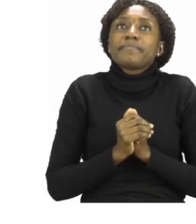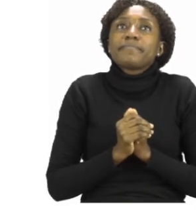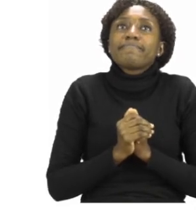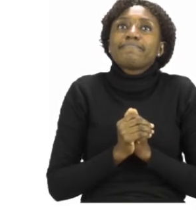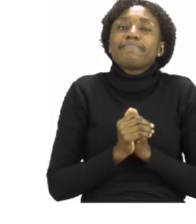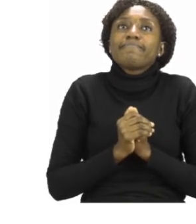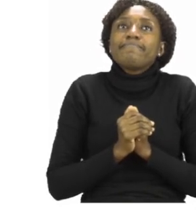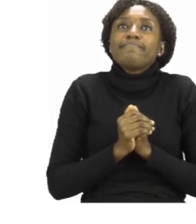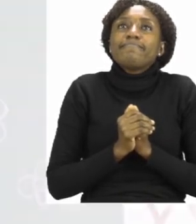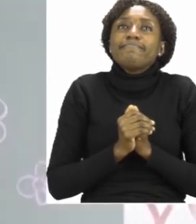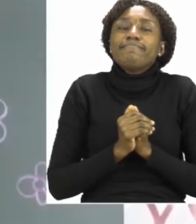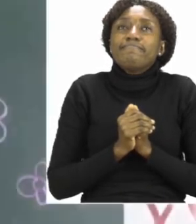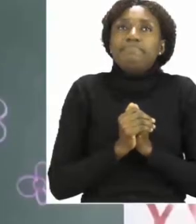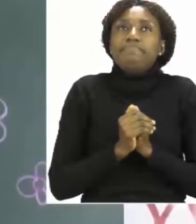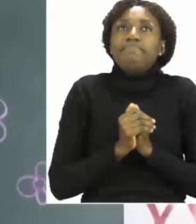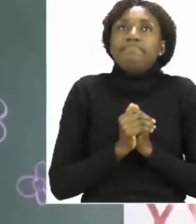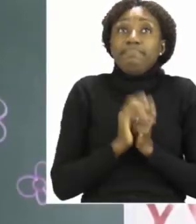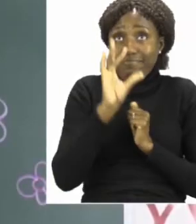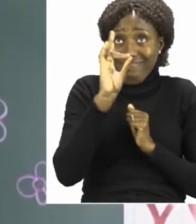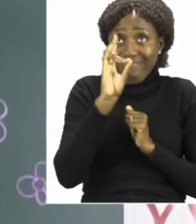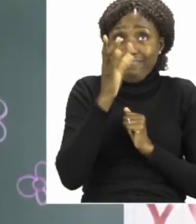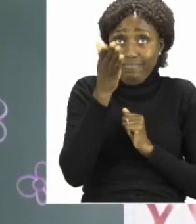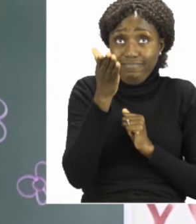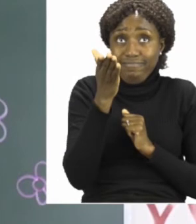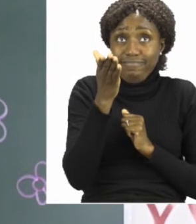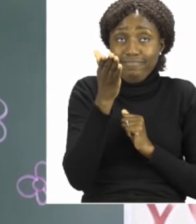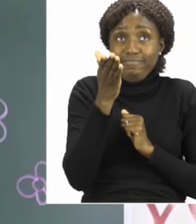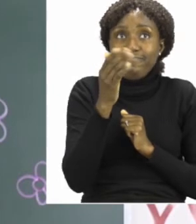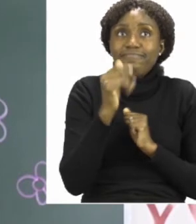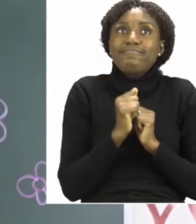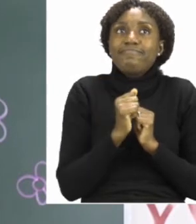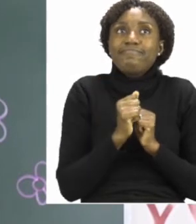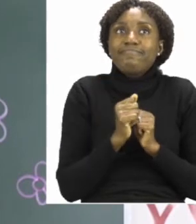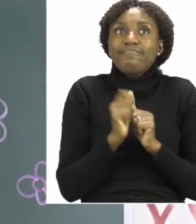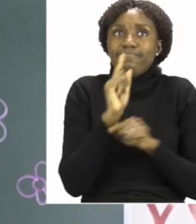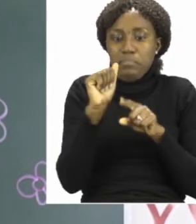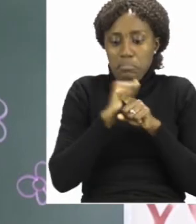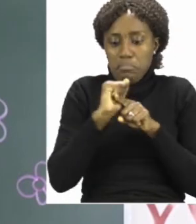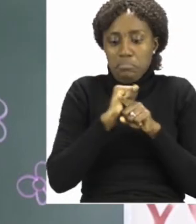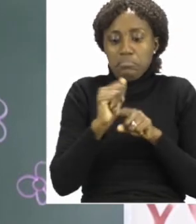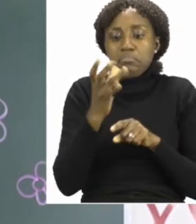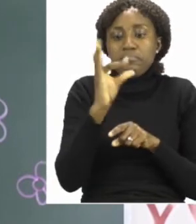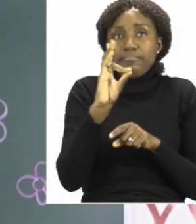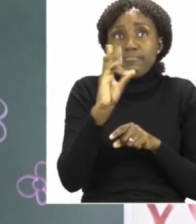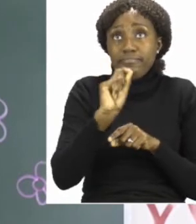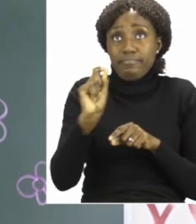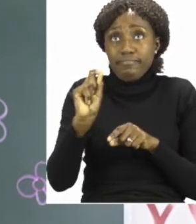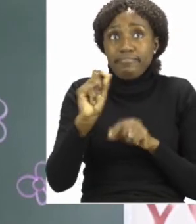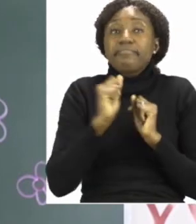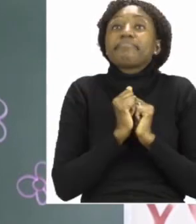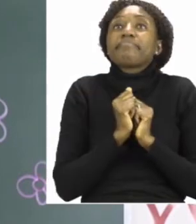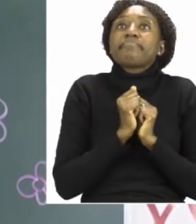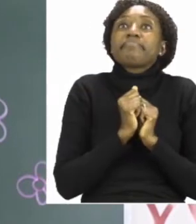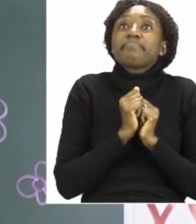board, I have our number 7. To start, we are going to practice in the air with our finger. So, I'd like you to take